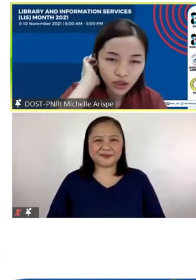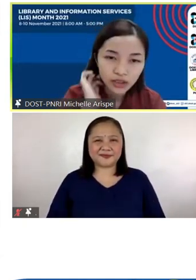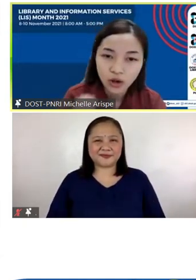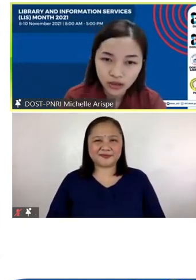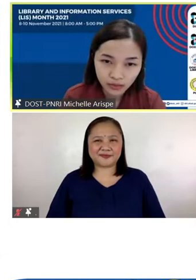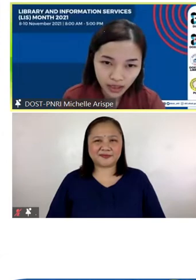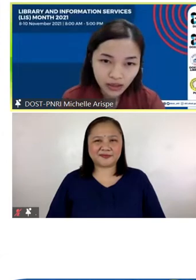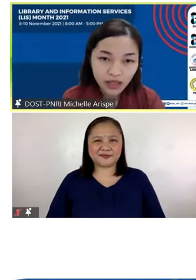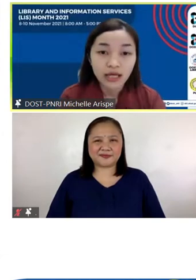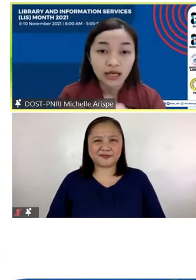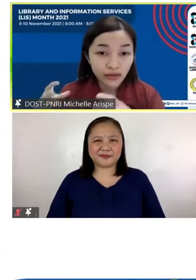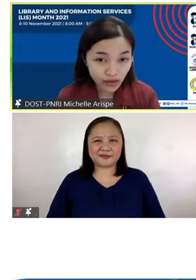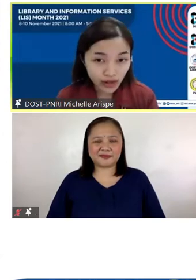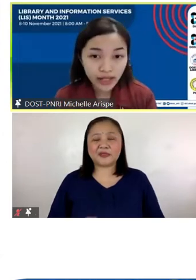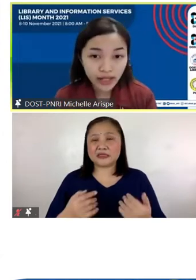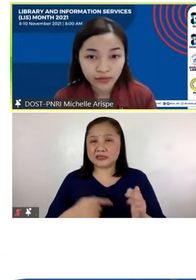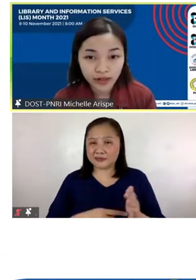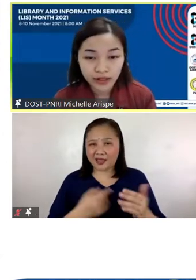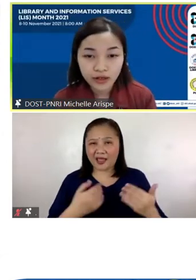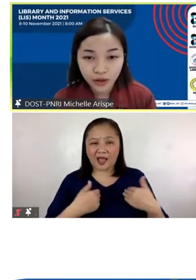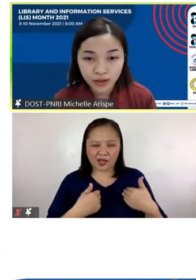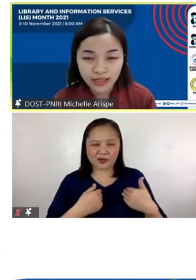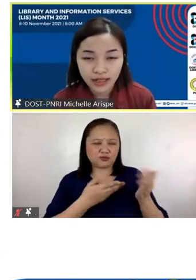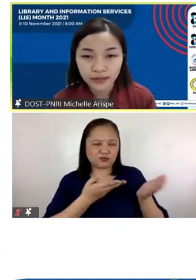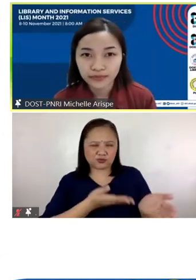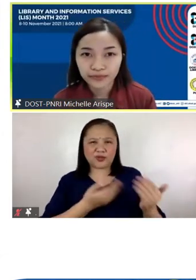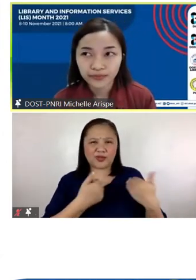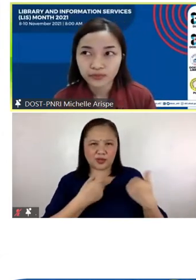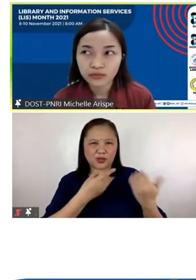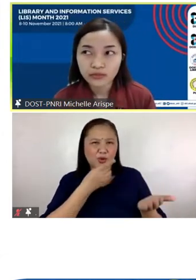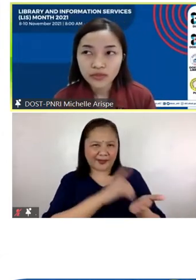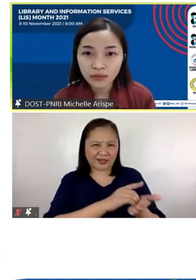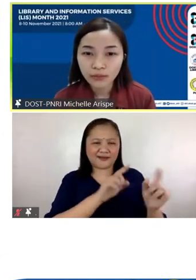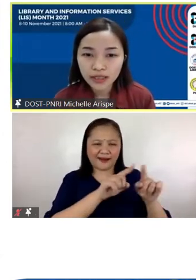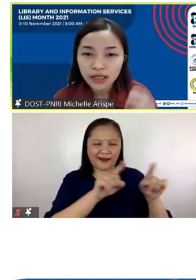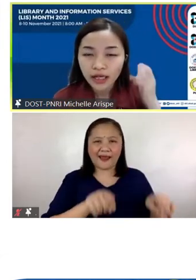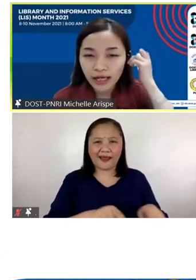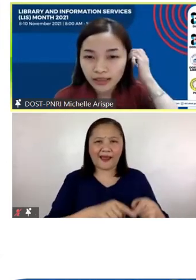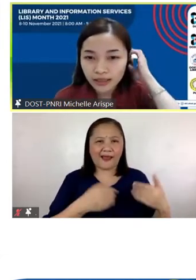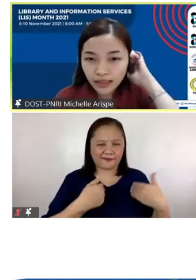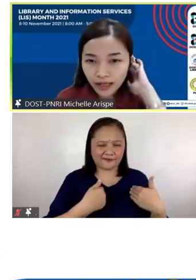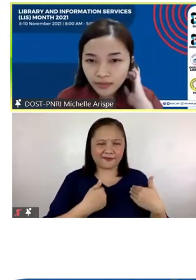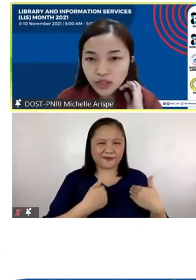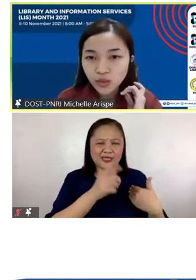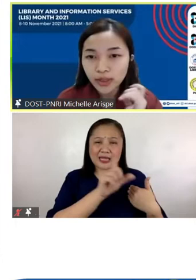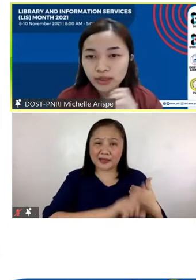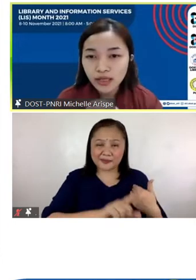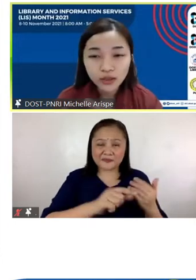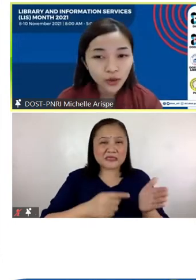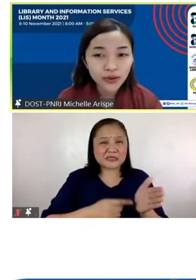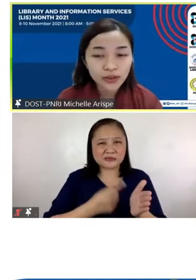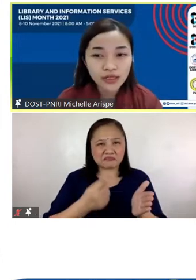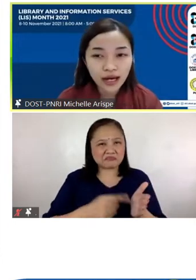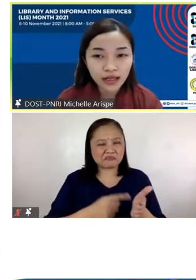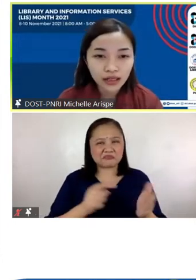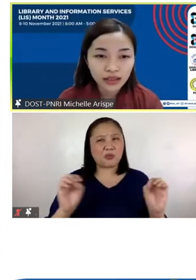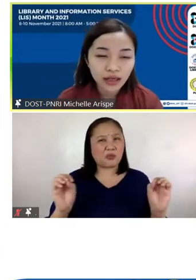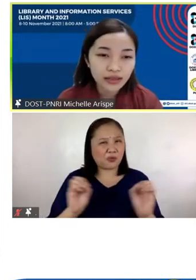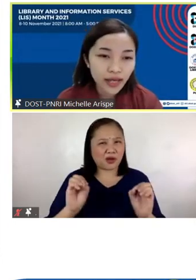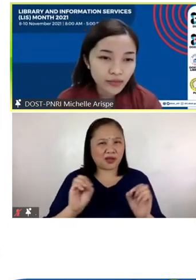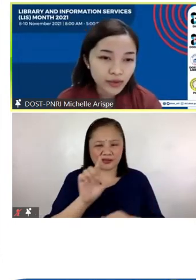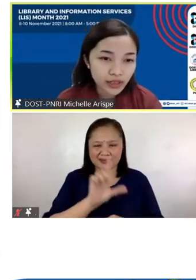they have the actual document in their library on site, but at times when they don't,